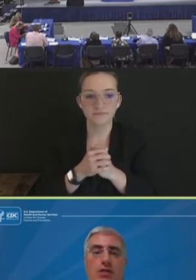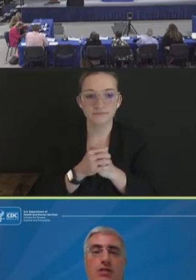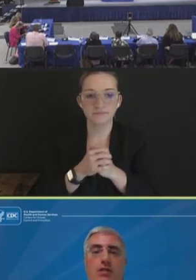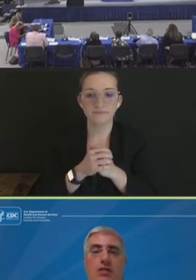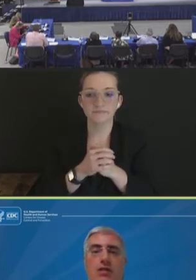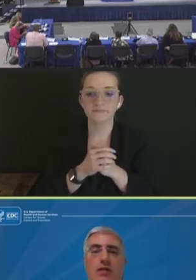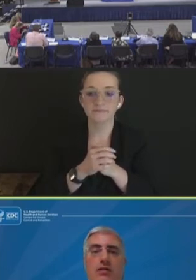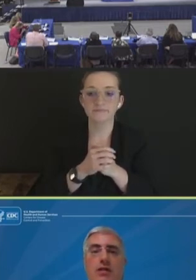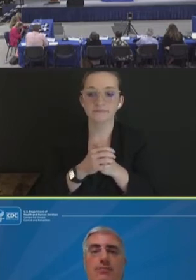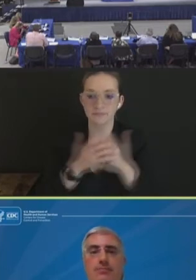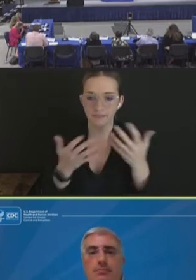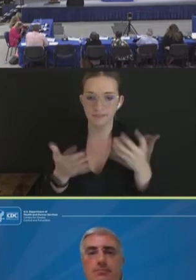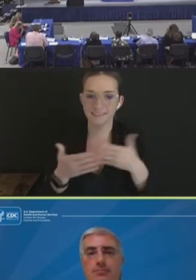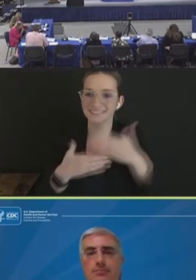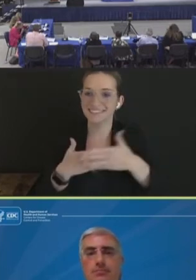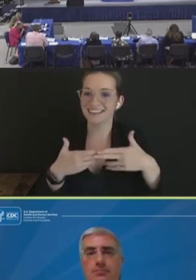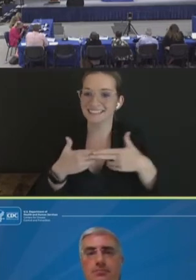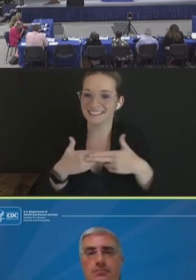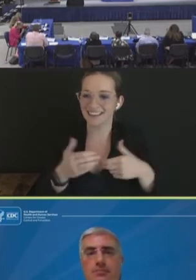populations. Next slide.